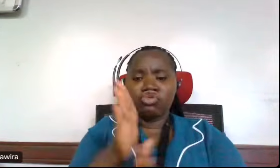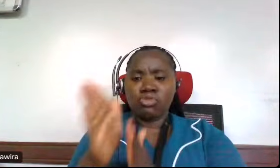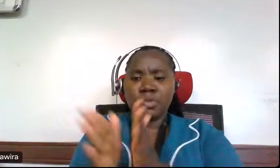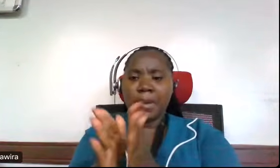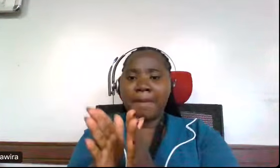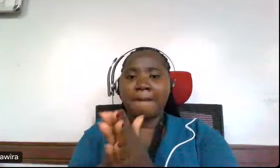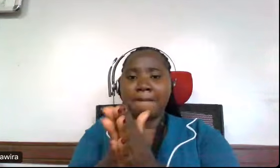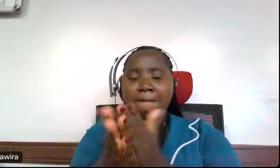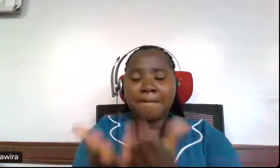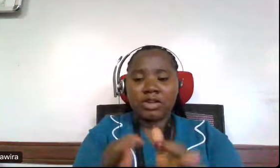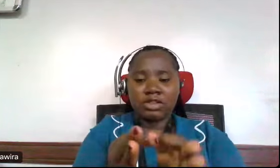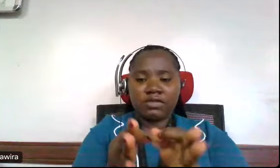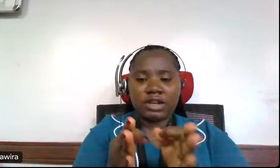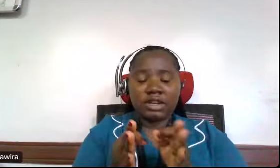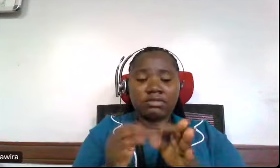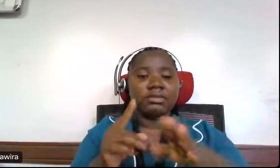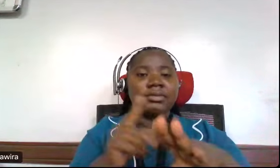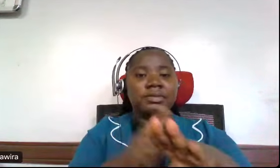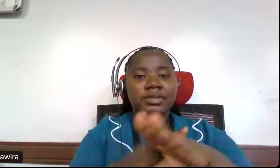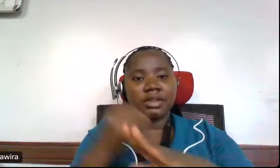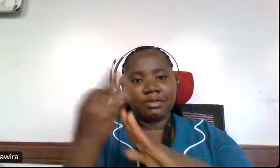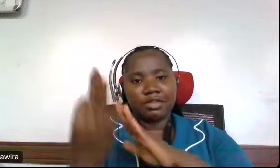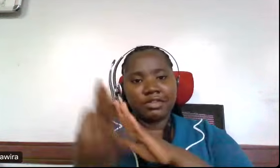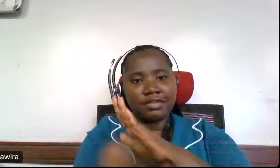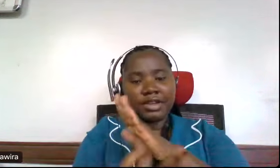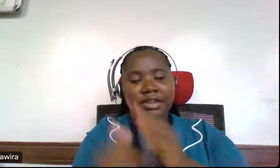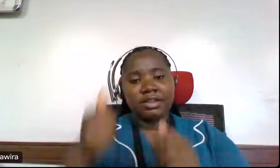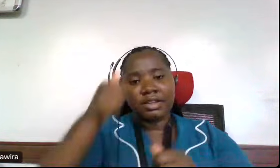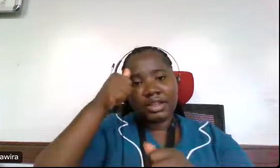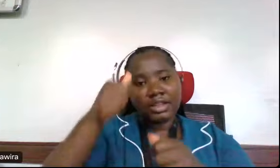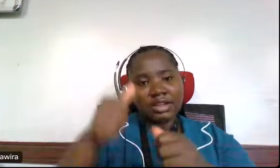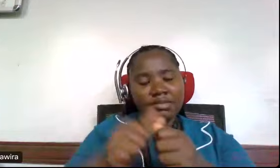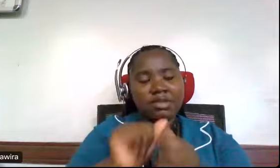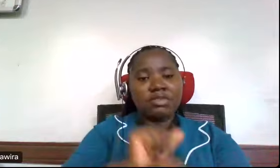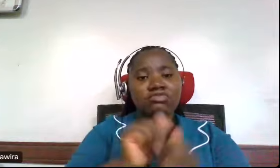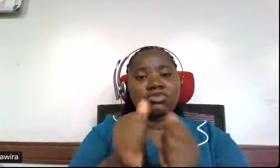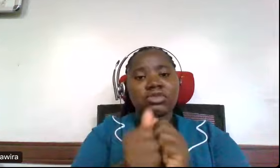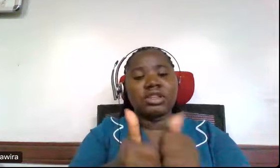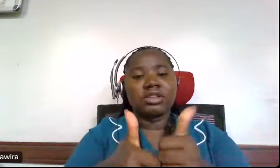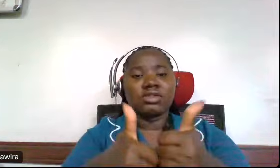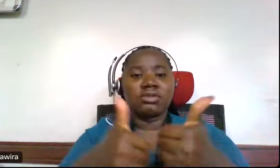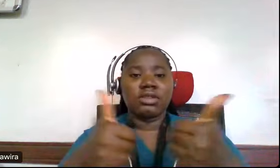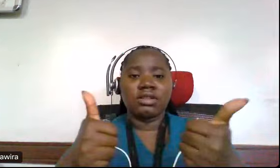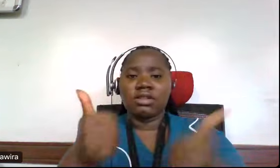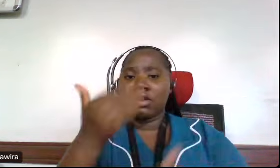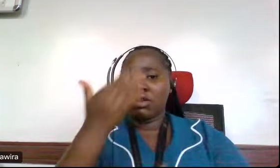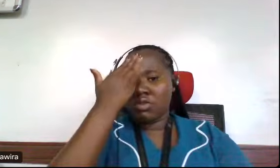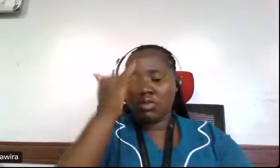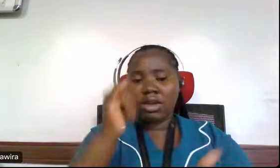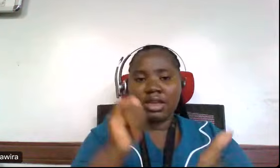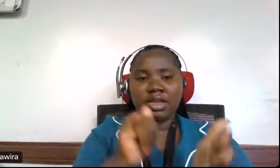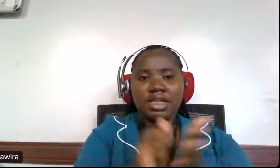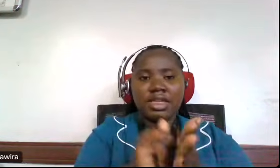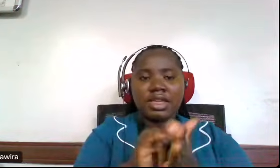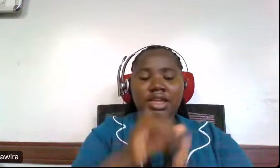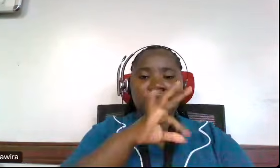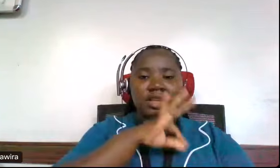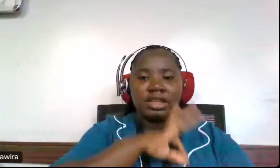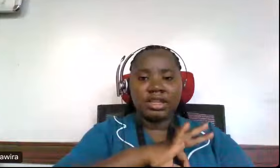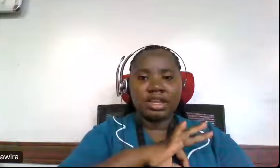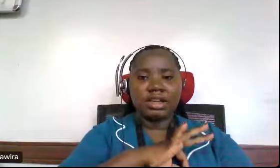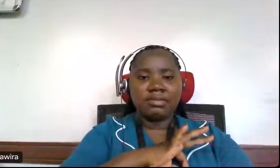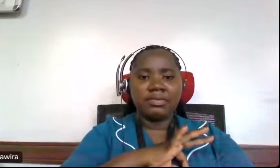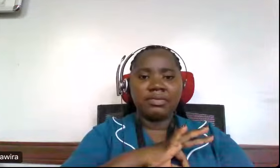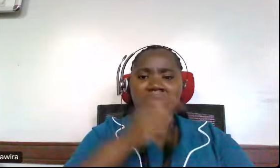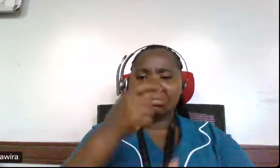And when you are filing, also remember to adjust accordingly, because that income will not be subject to taxation, but the way you capture